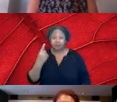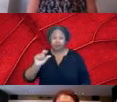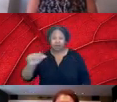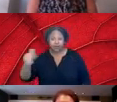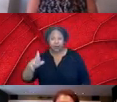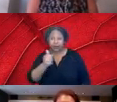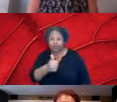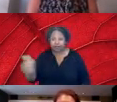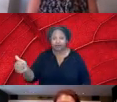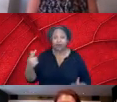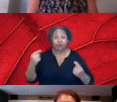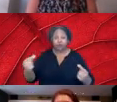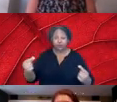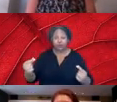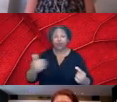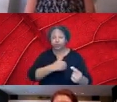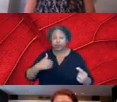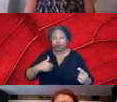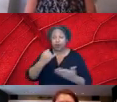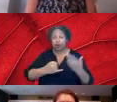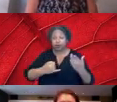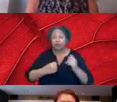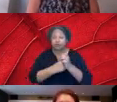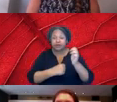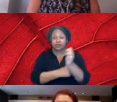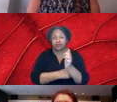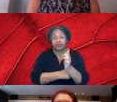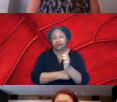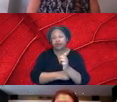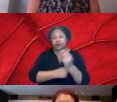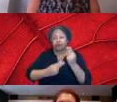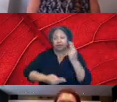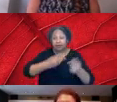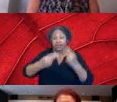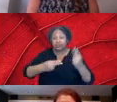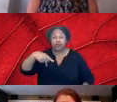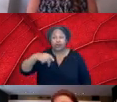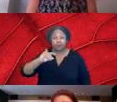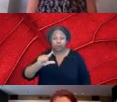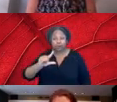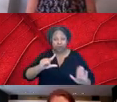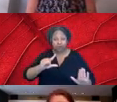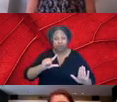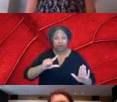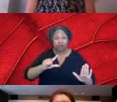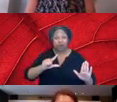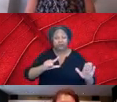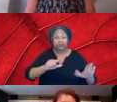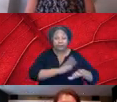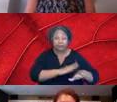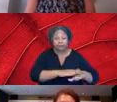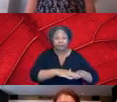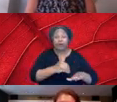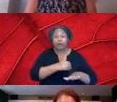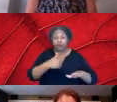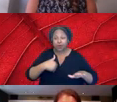visit the Toronto Arts Foundation nomination portal. So again, very different from the Toronto Arts Council portal, the